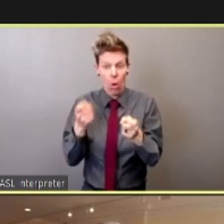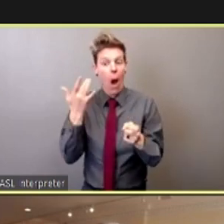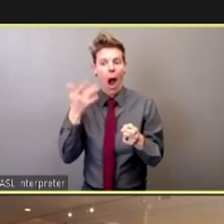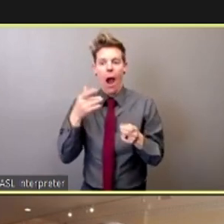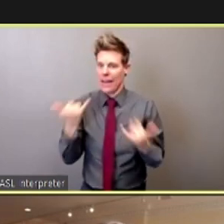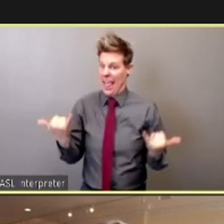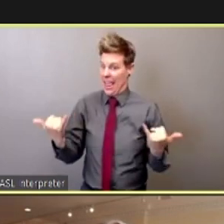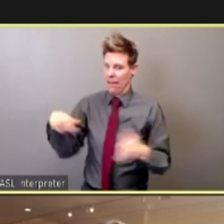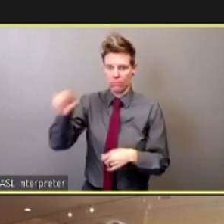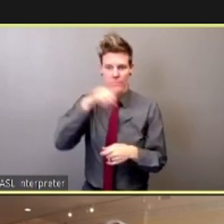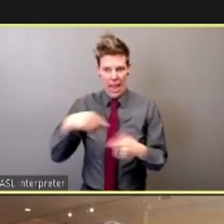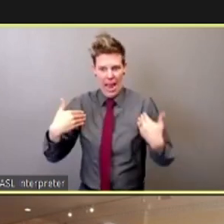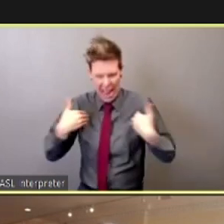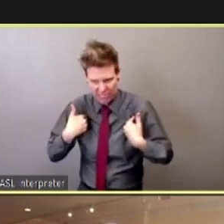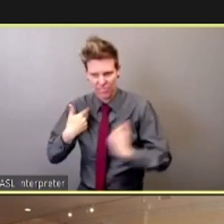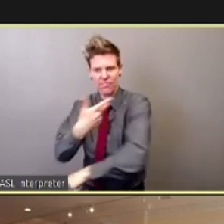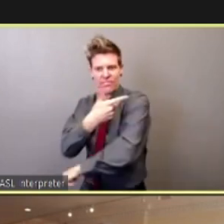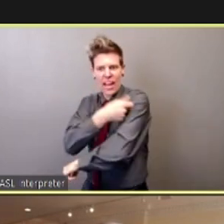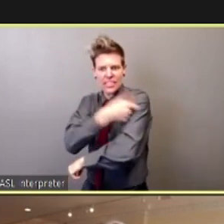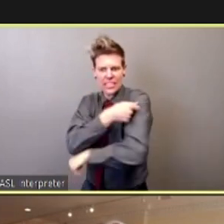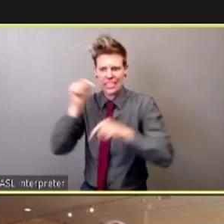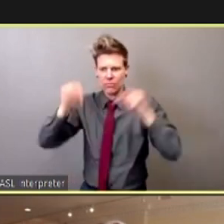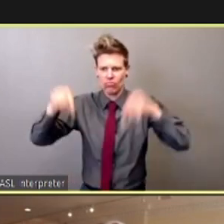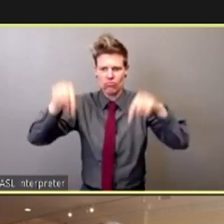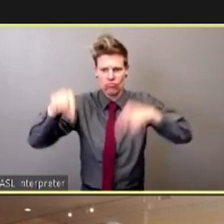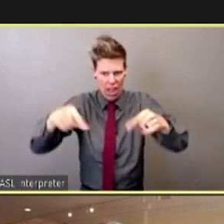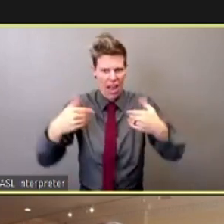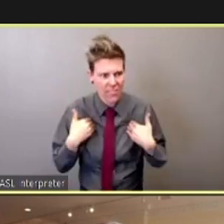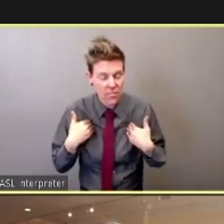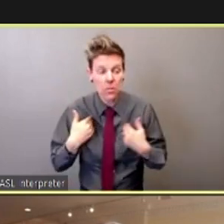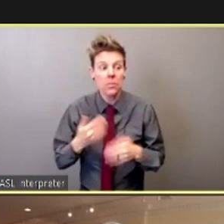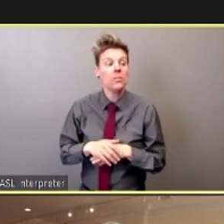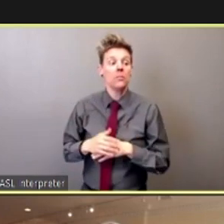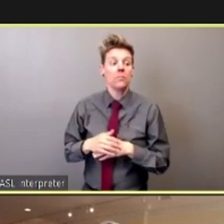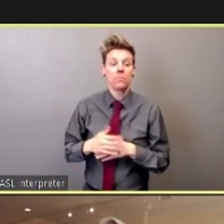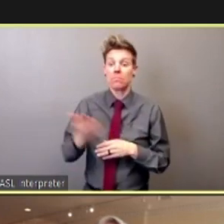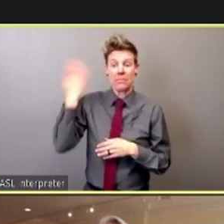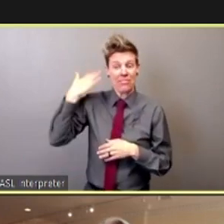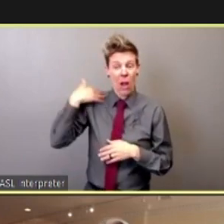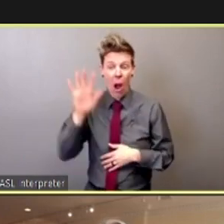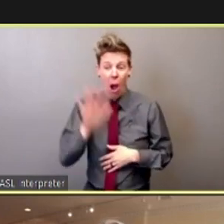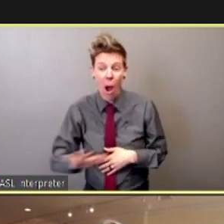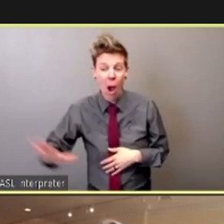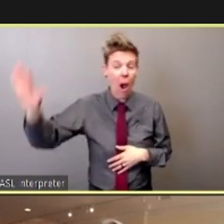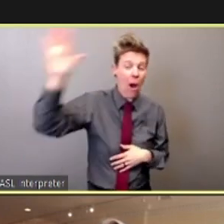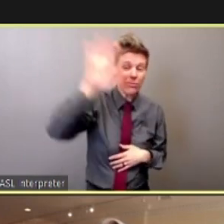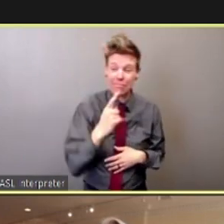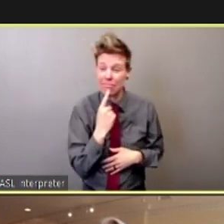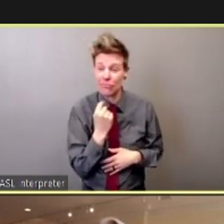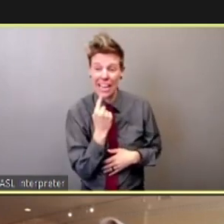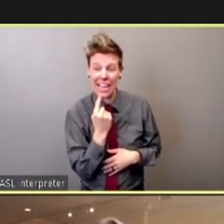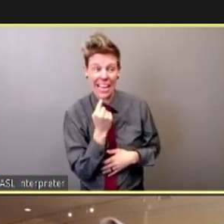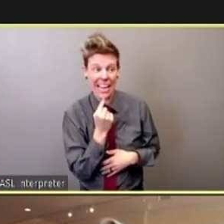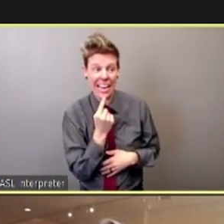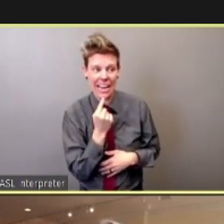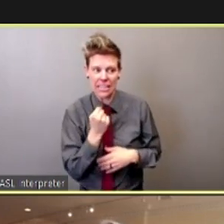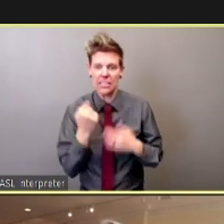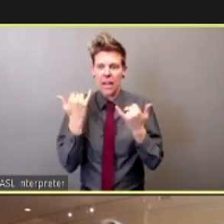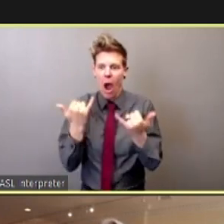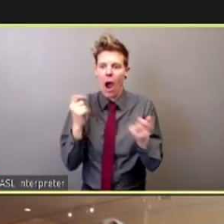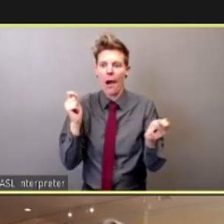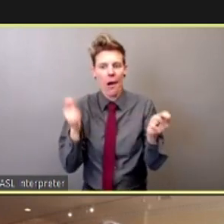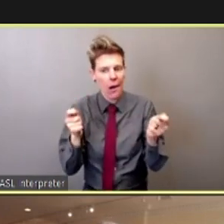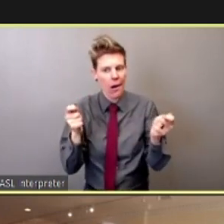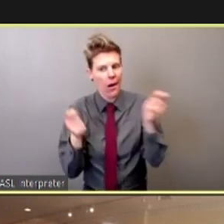want to point this out, that we went from a red state to now a multicolored state with many more